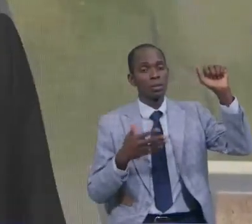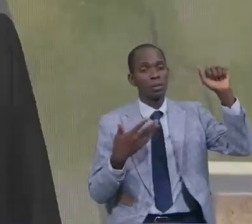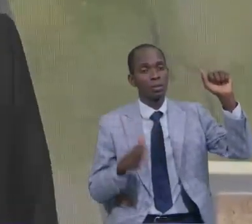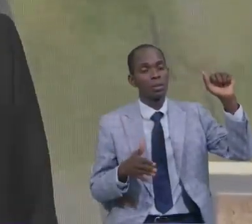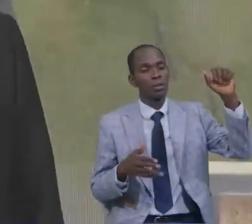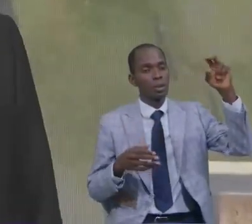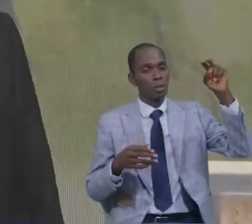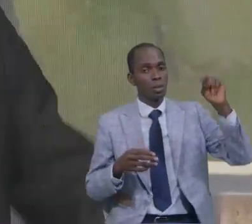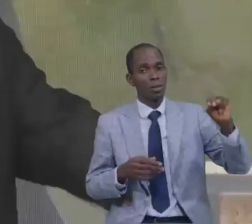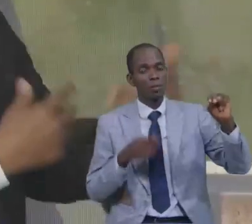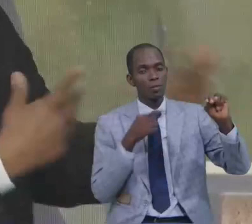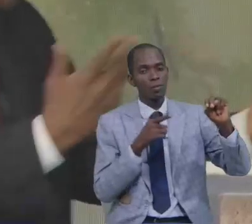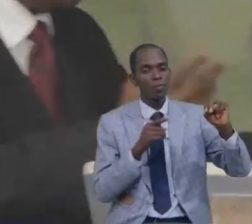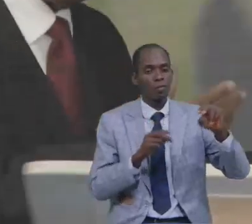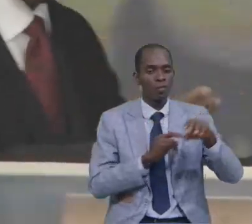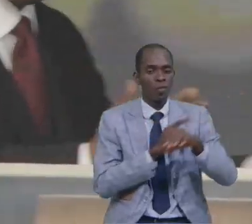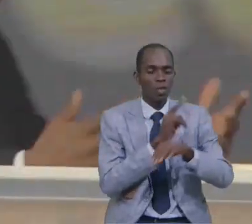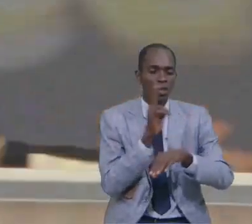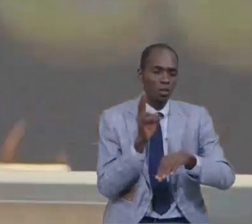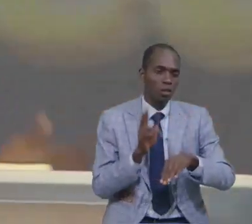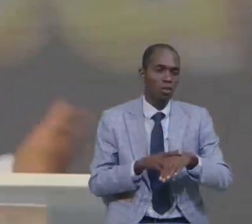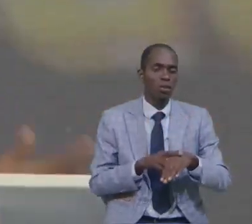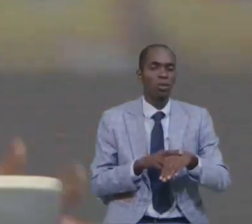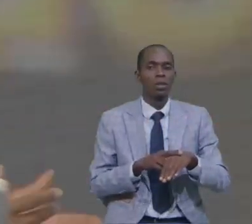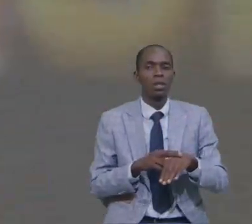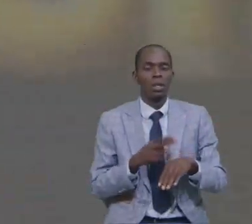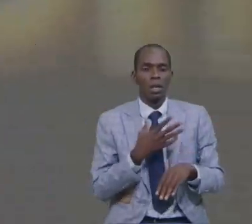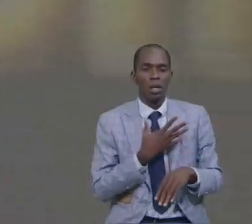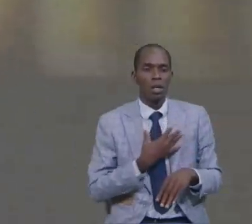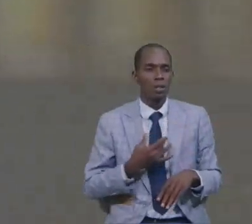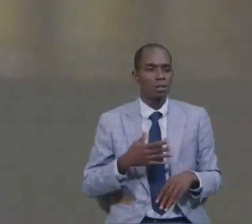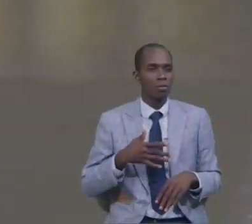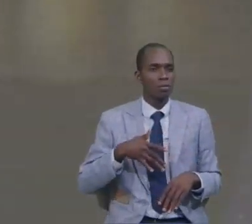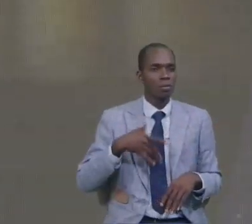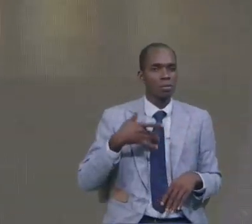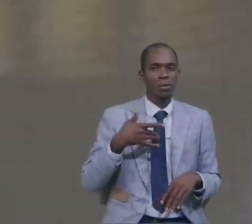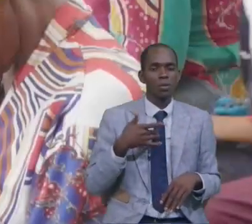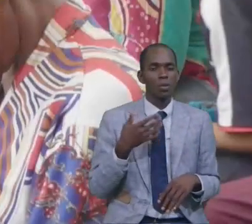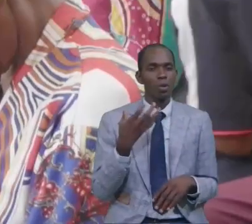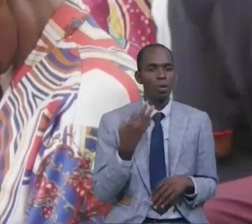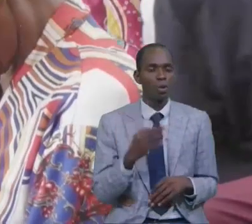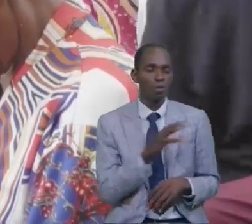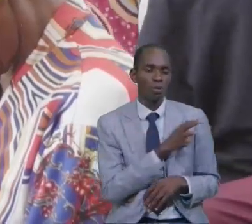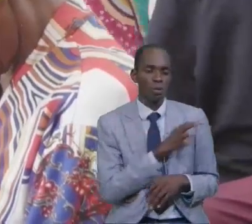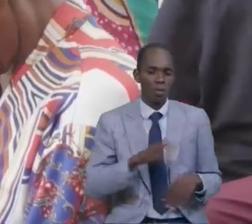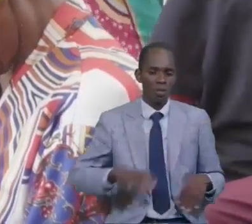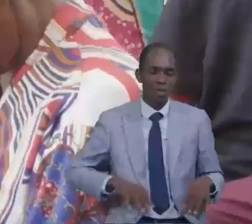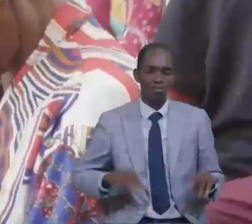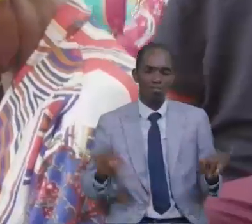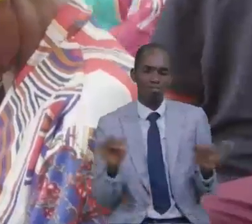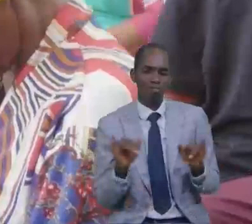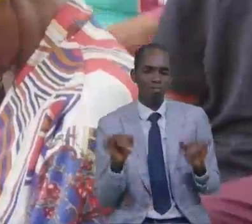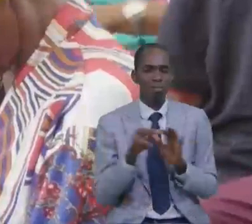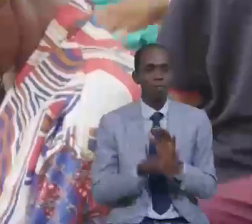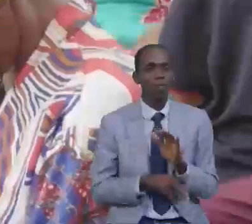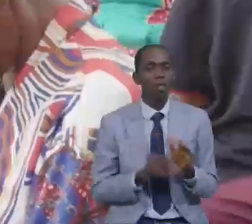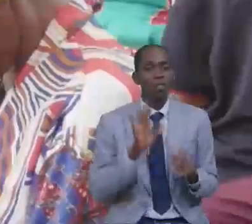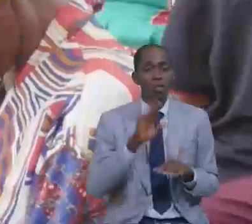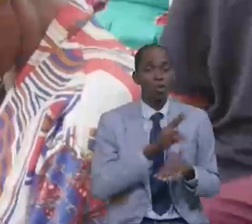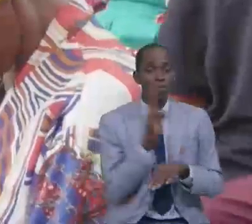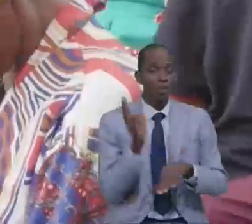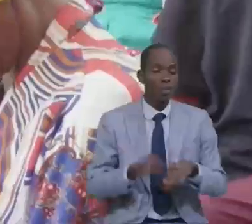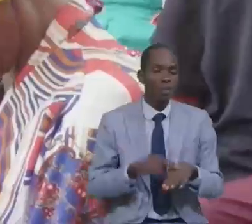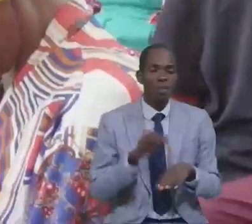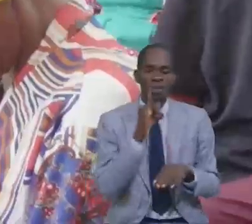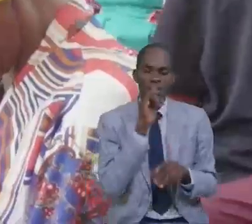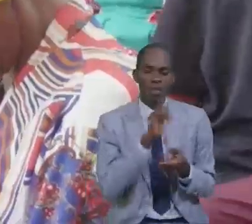is changed. Your nature is totally transformed. We're looking at 2 Peter